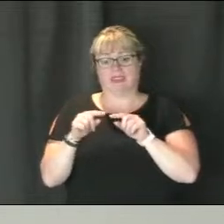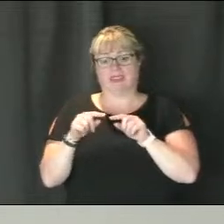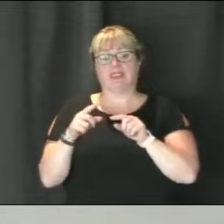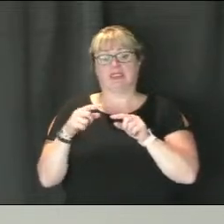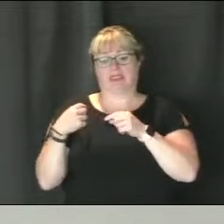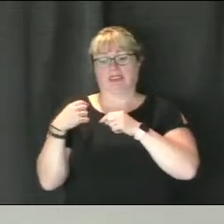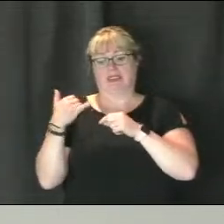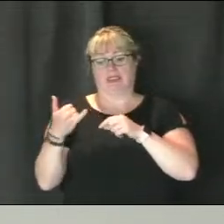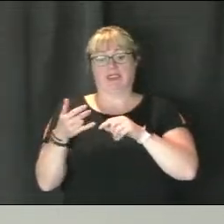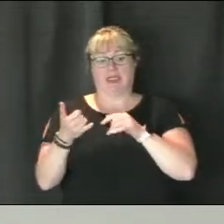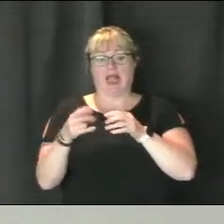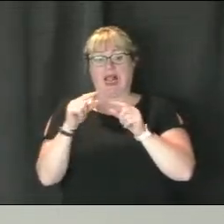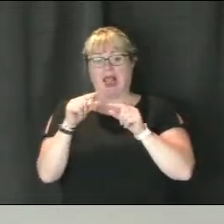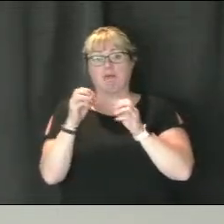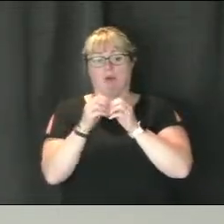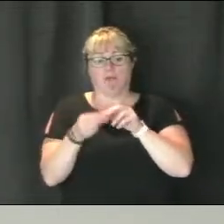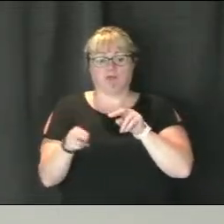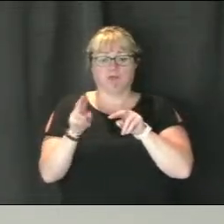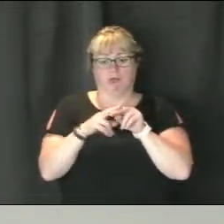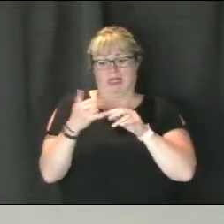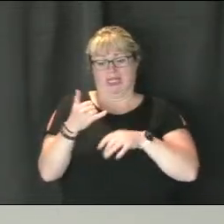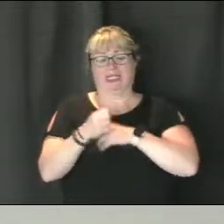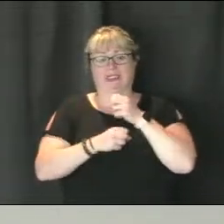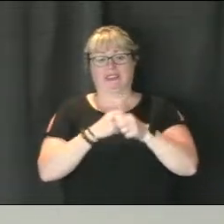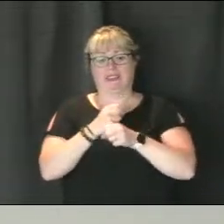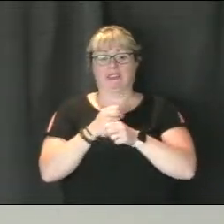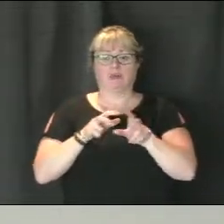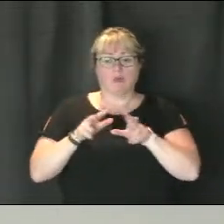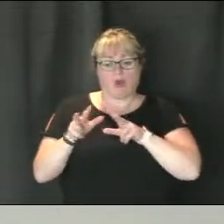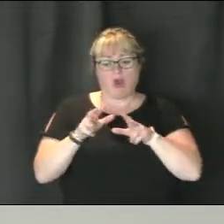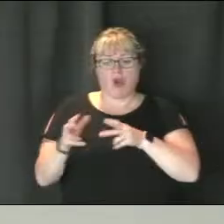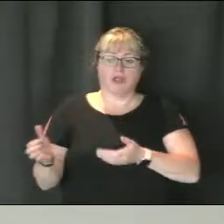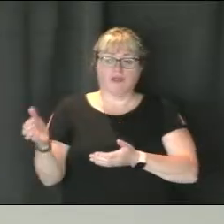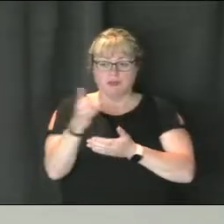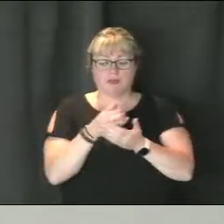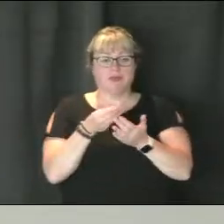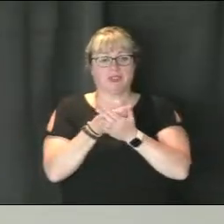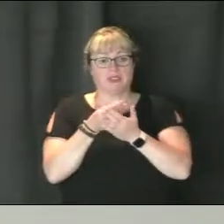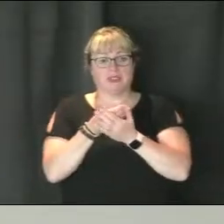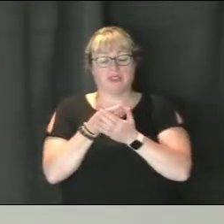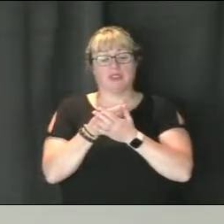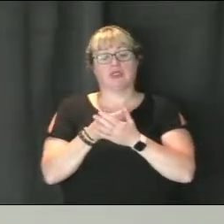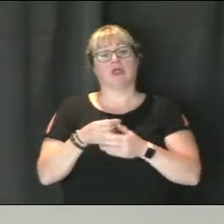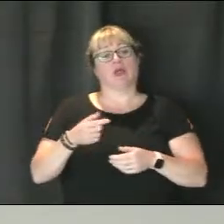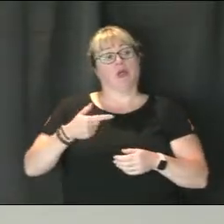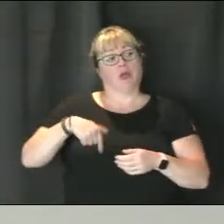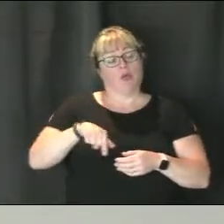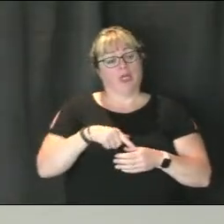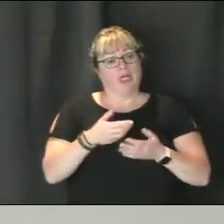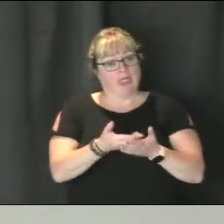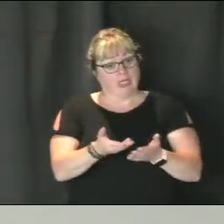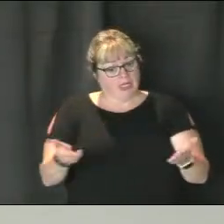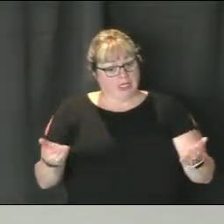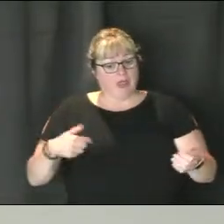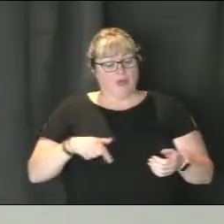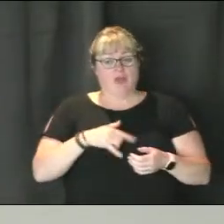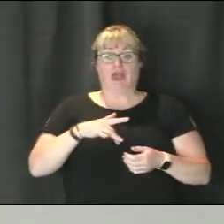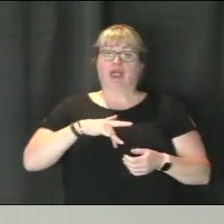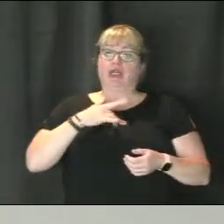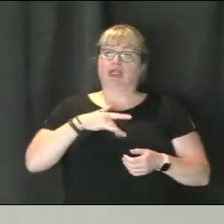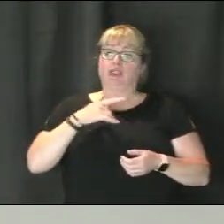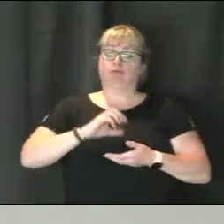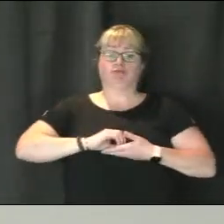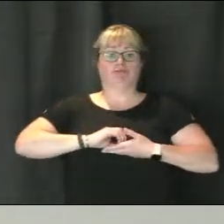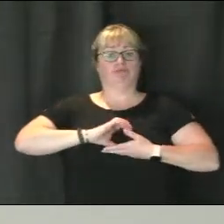was printed. So that's this year's walk. Each of us here today must feel an inner pride for